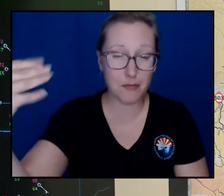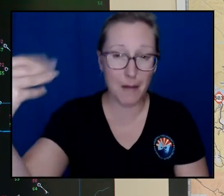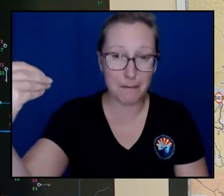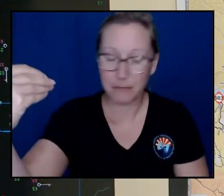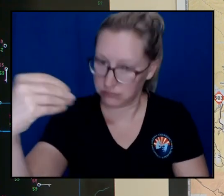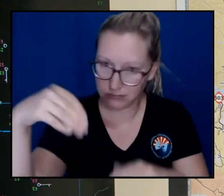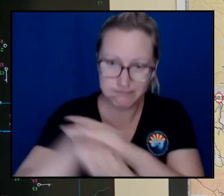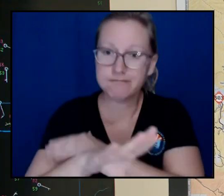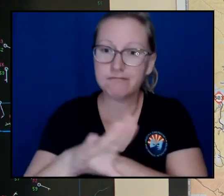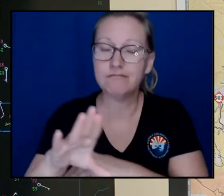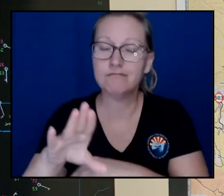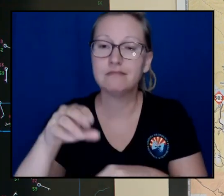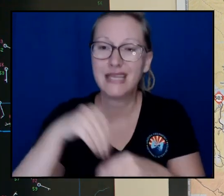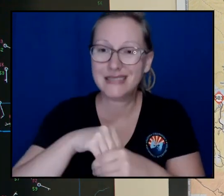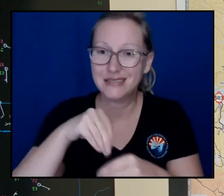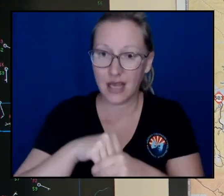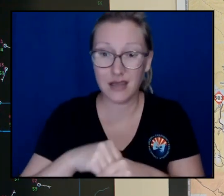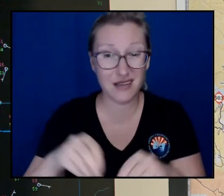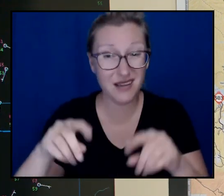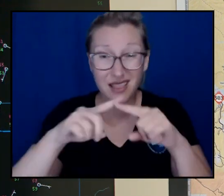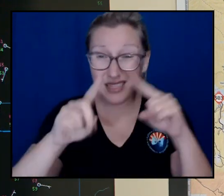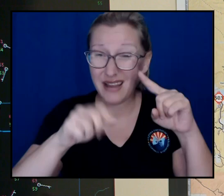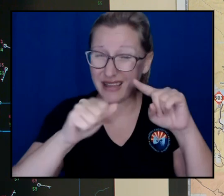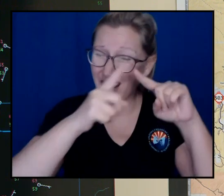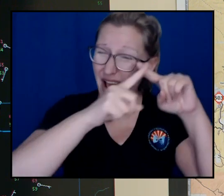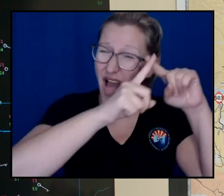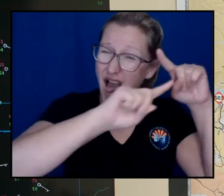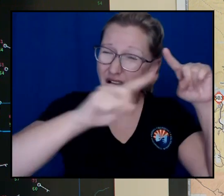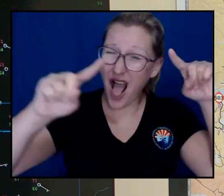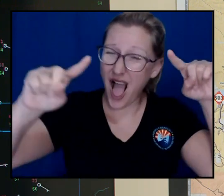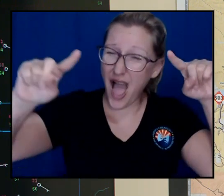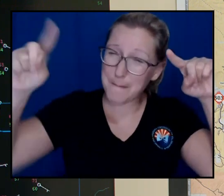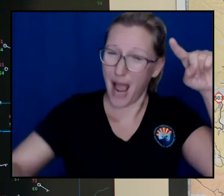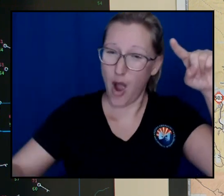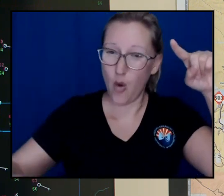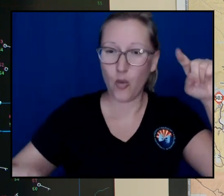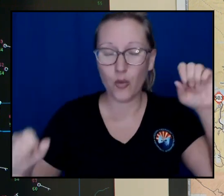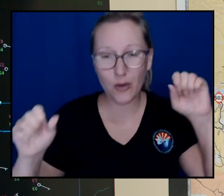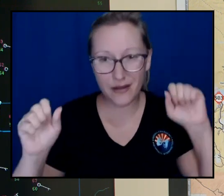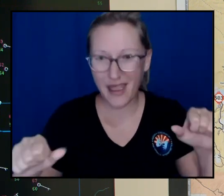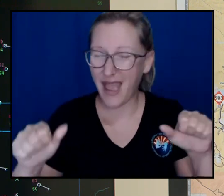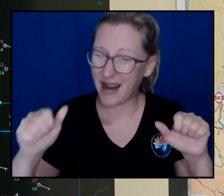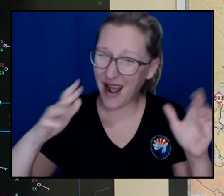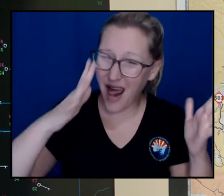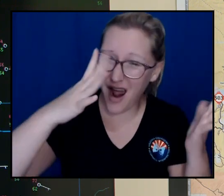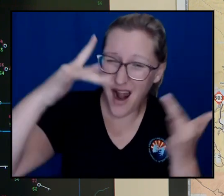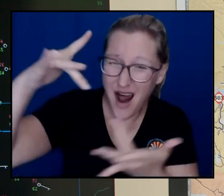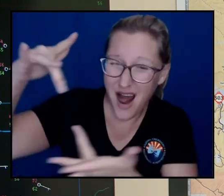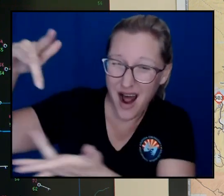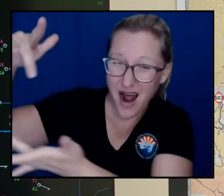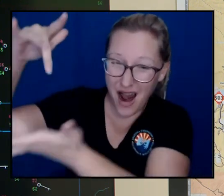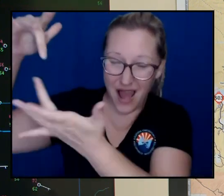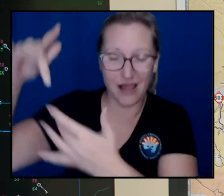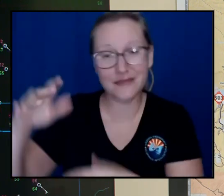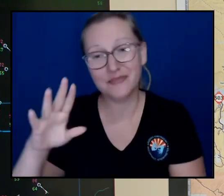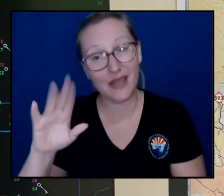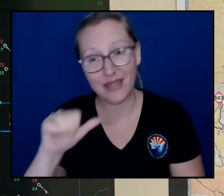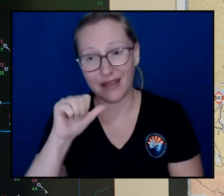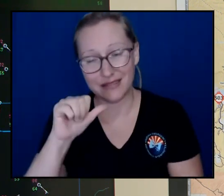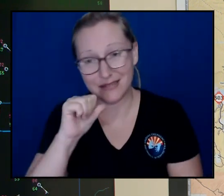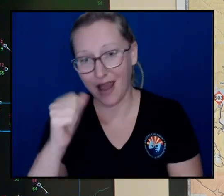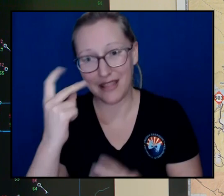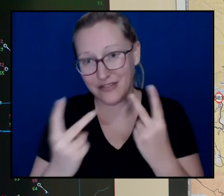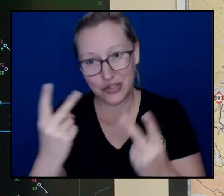inside, because lightning can travel many, many, many miles to come visit you, and that's not the visitor that you want to have when you're planting